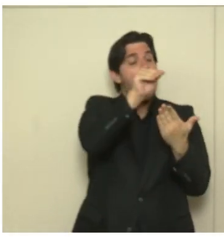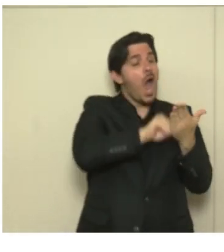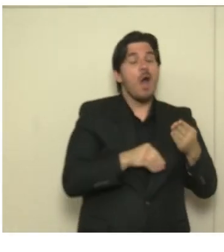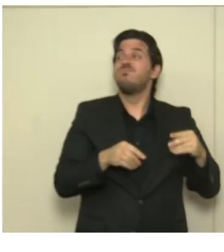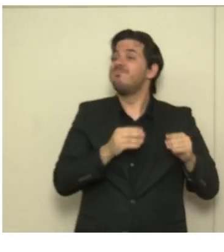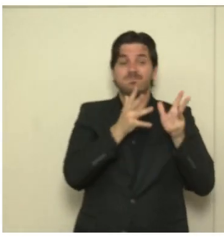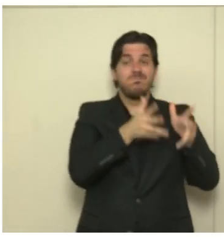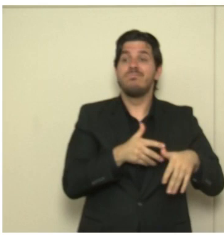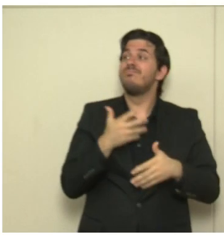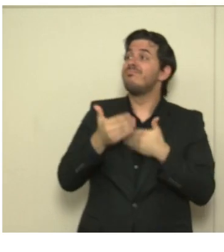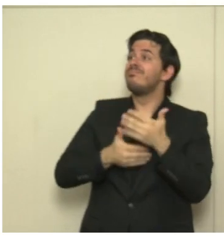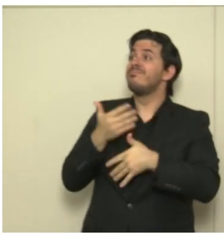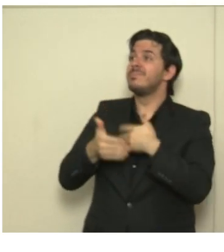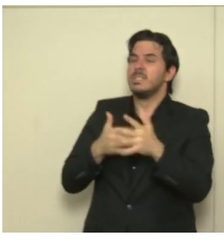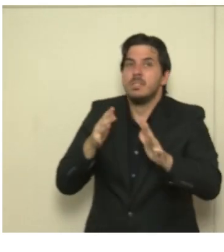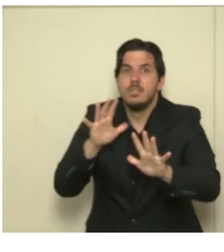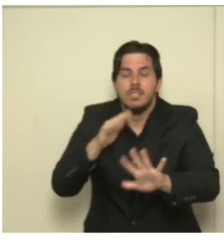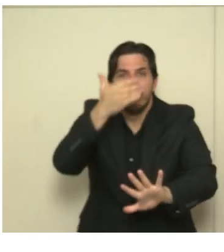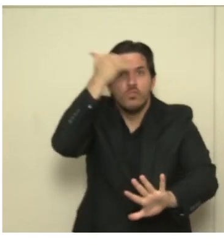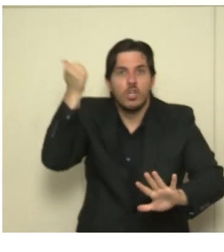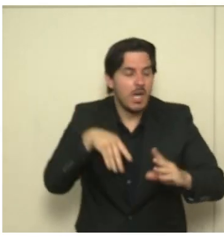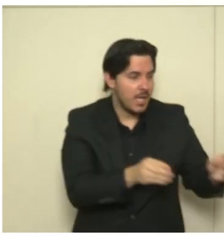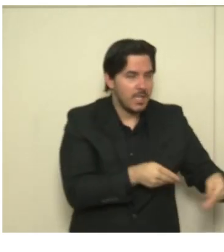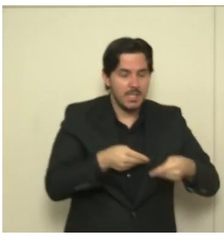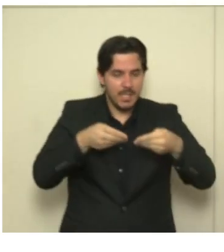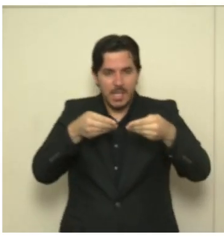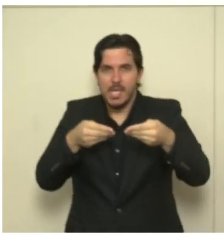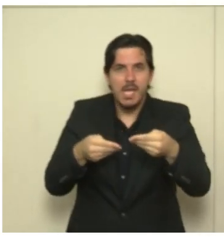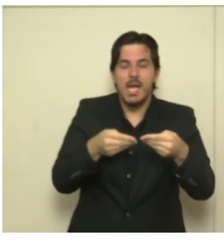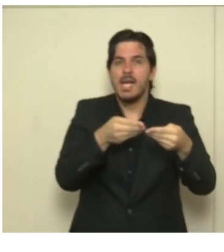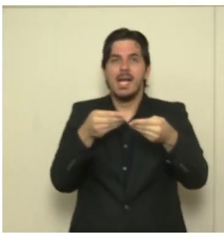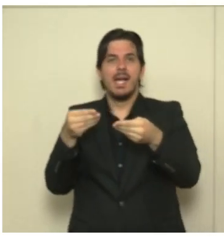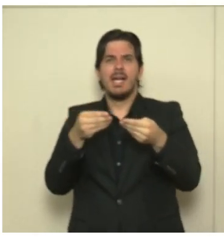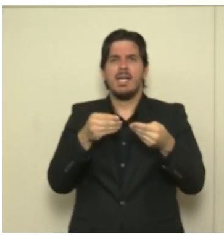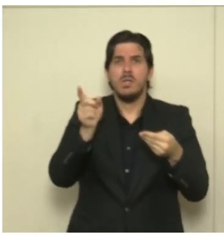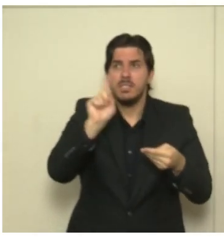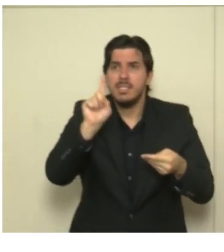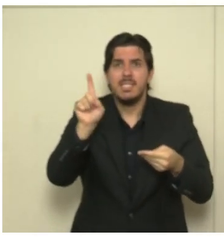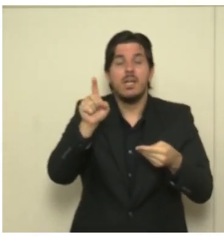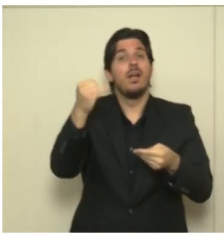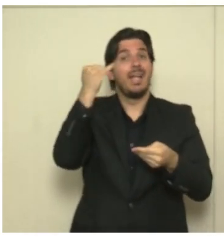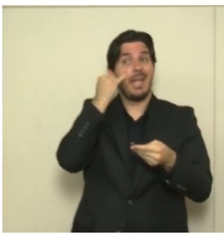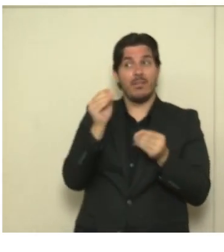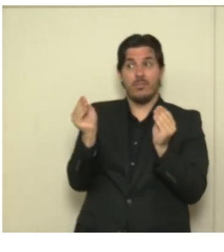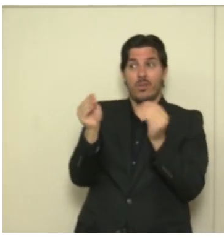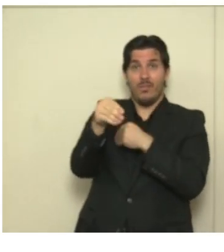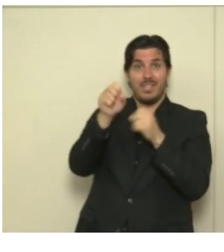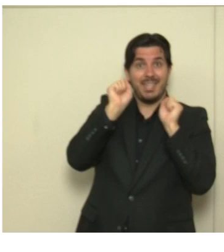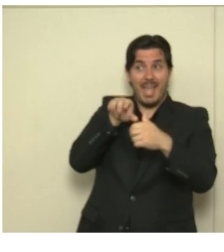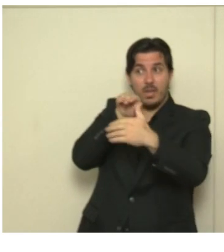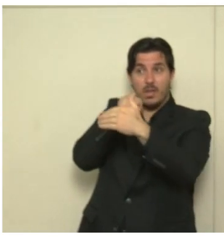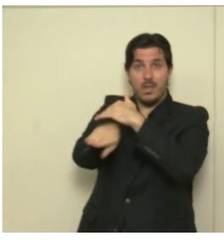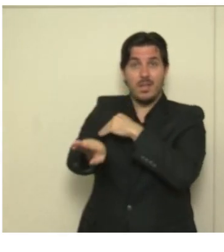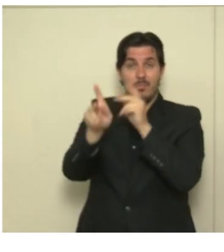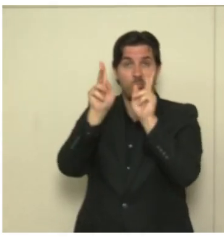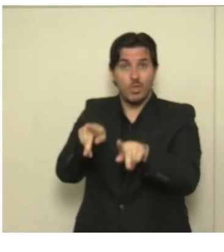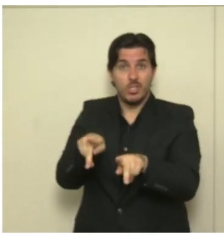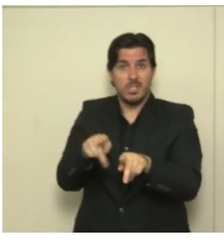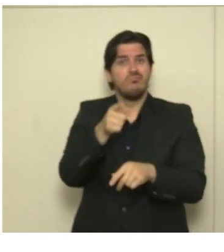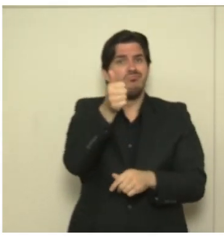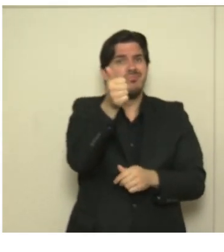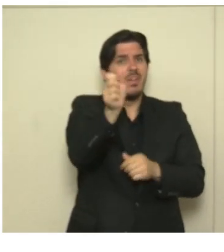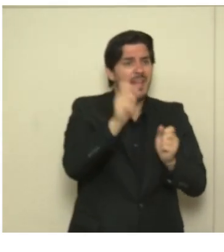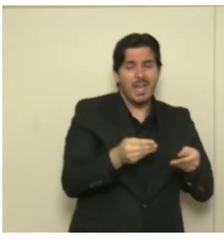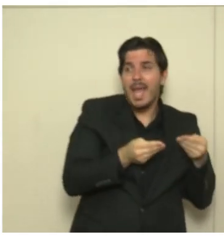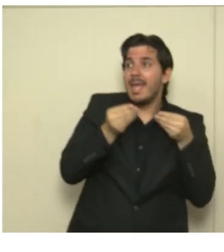to Election Day, or at any point that there is an open polling place, you can drop your ballot with that